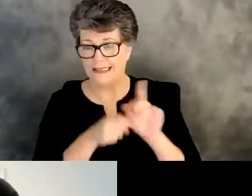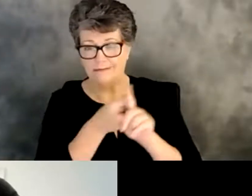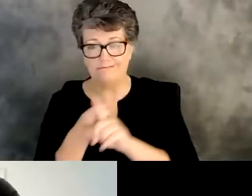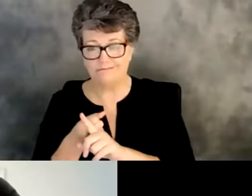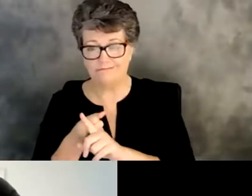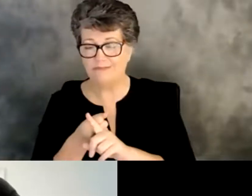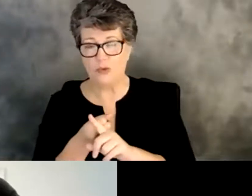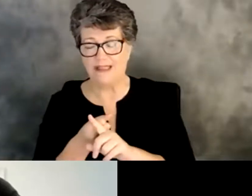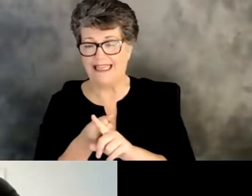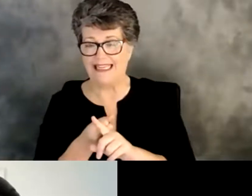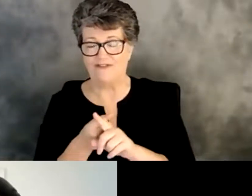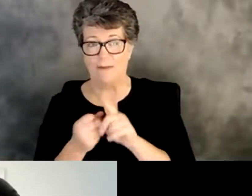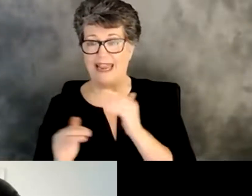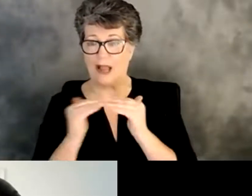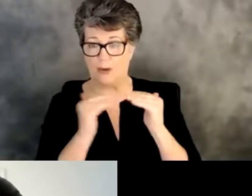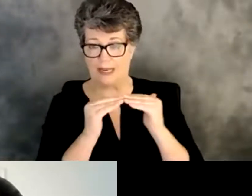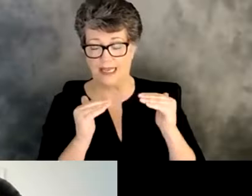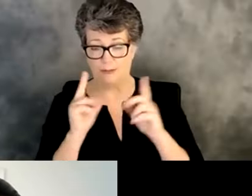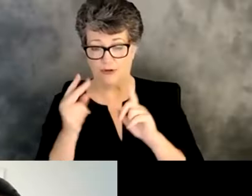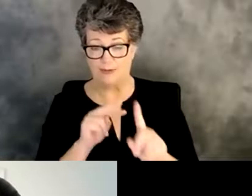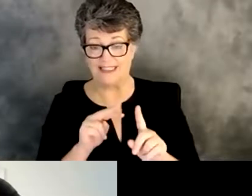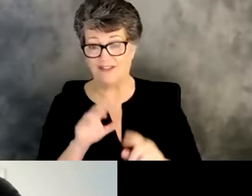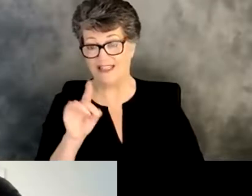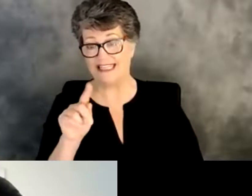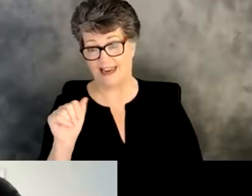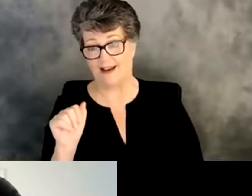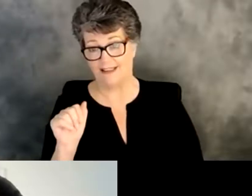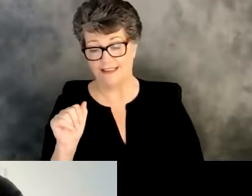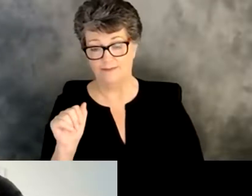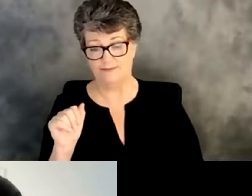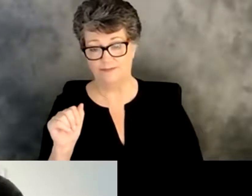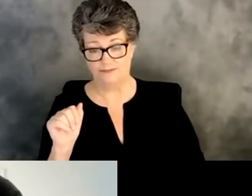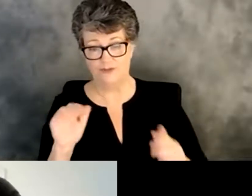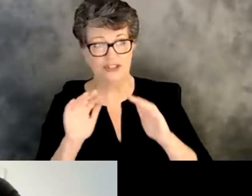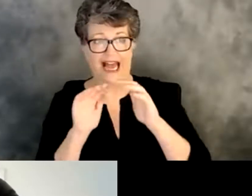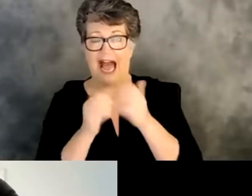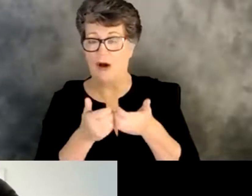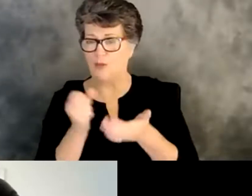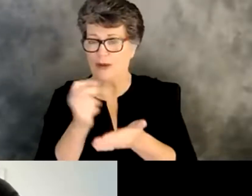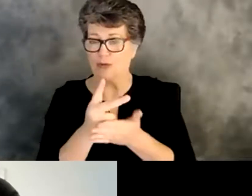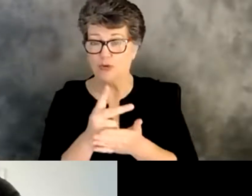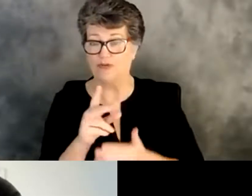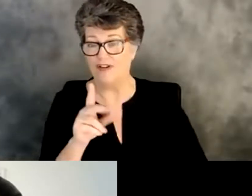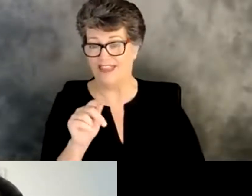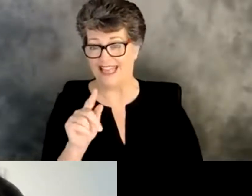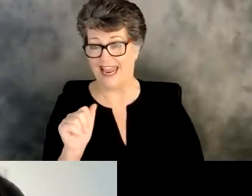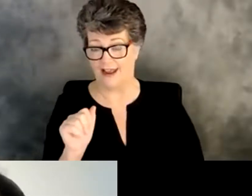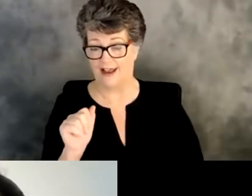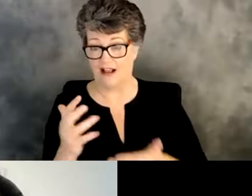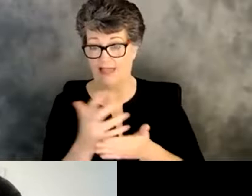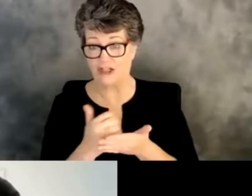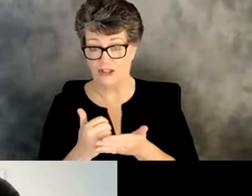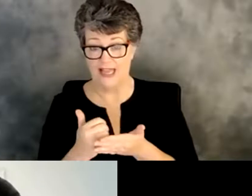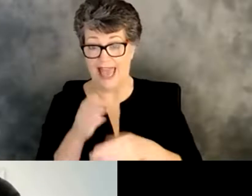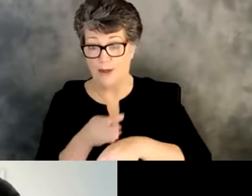foundational from an equity perspective, one of which is data, and just broadly, how do we improve our data collection? Because right now on a lot of